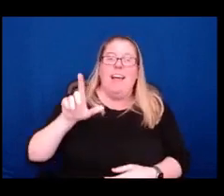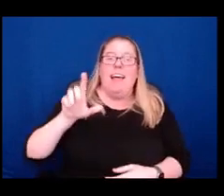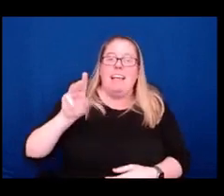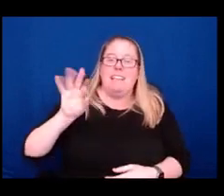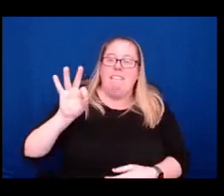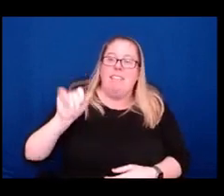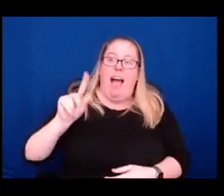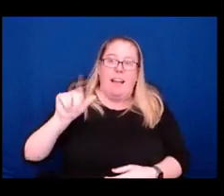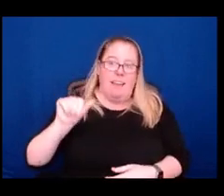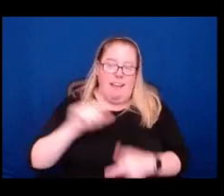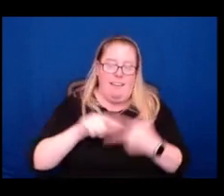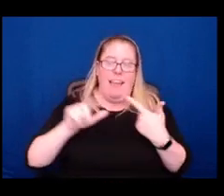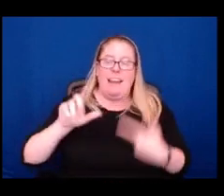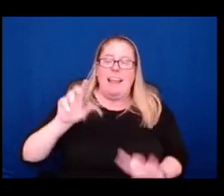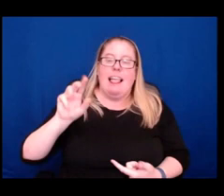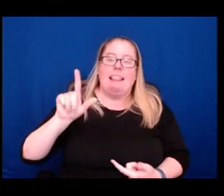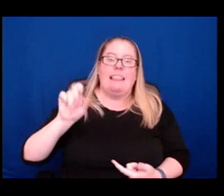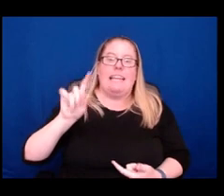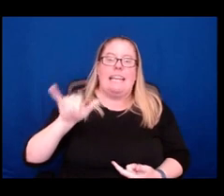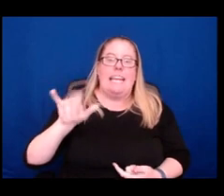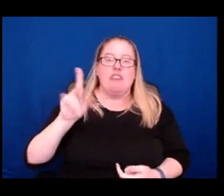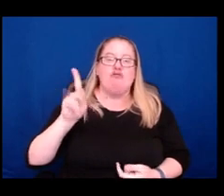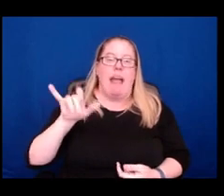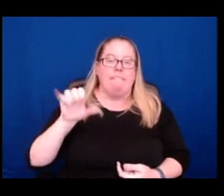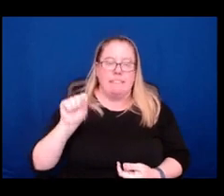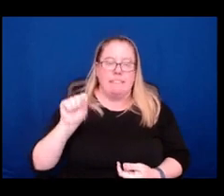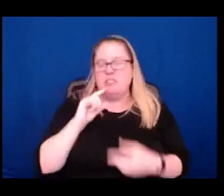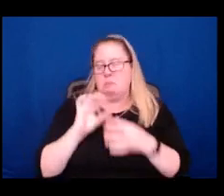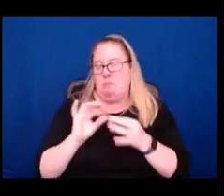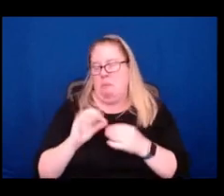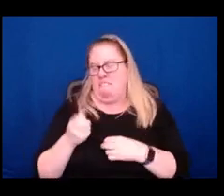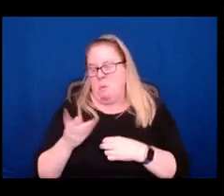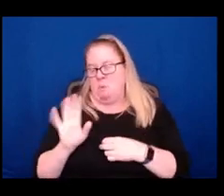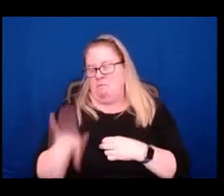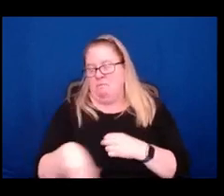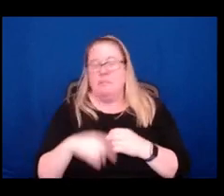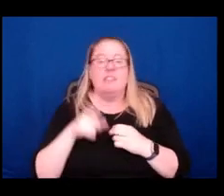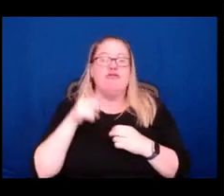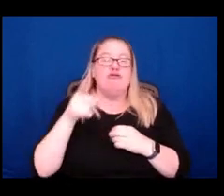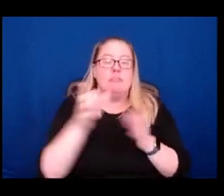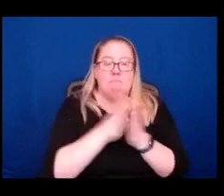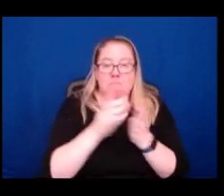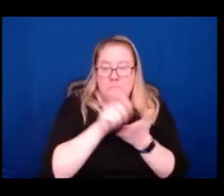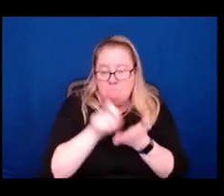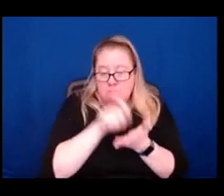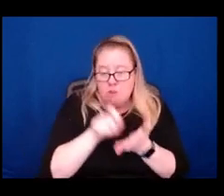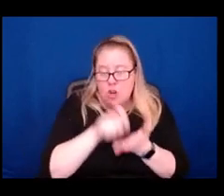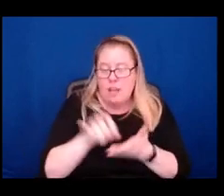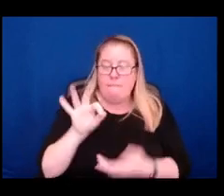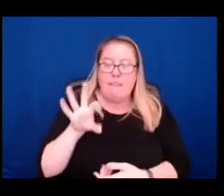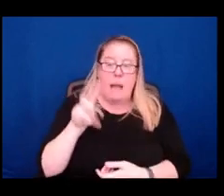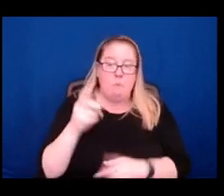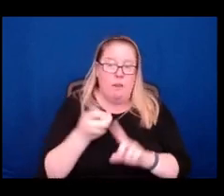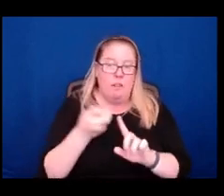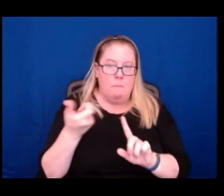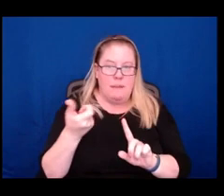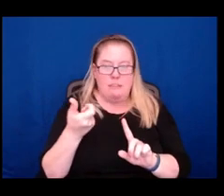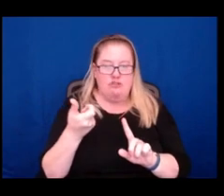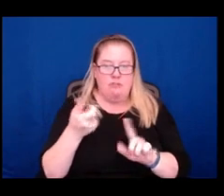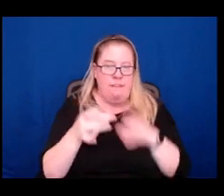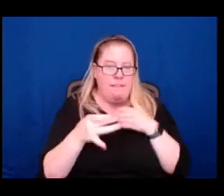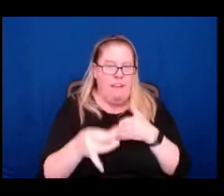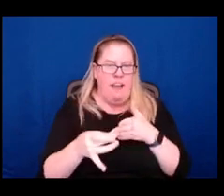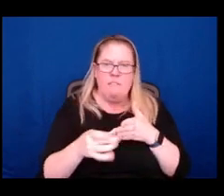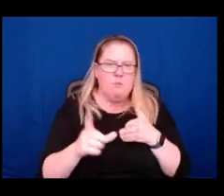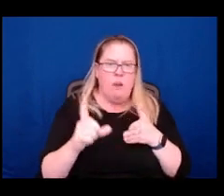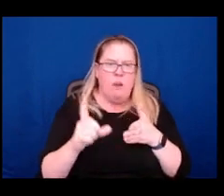name a few. She's authored several cookbooks, including the Fibroid Elimination Recipe Guide. And if you haven't heard her TEDx talk, you definitely